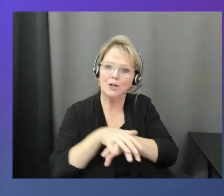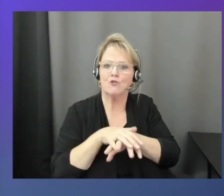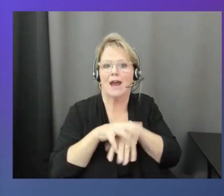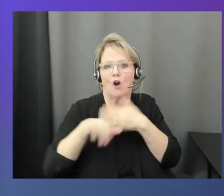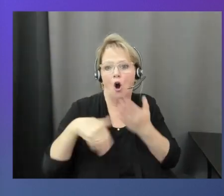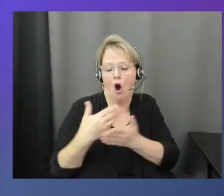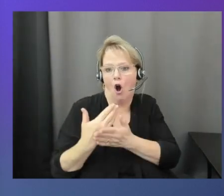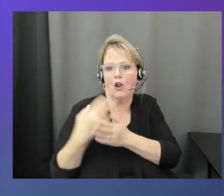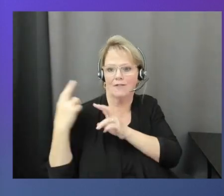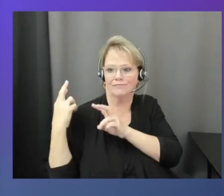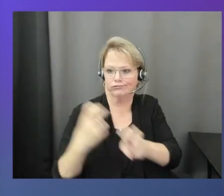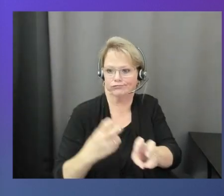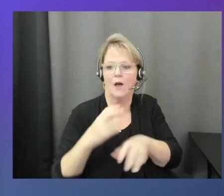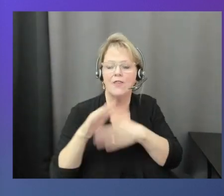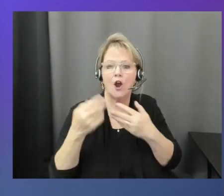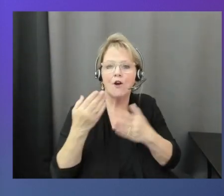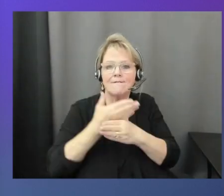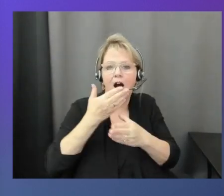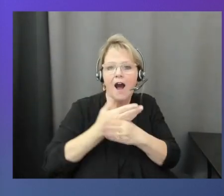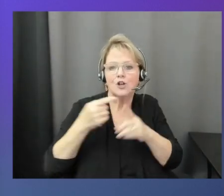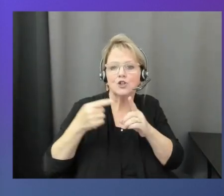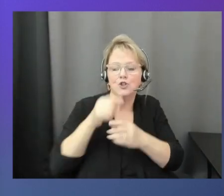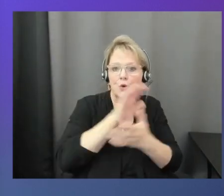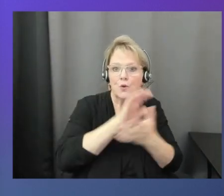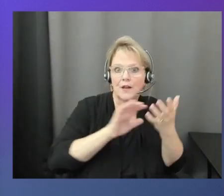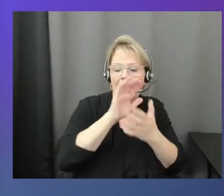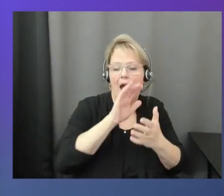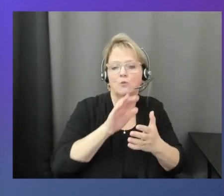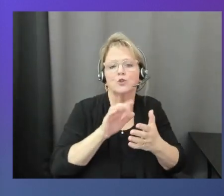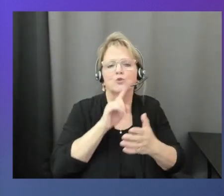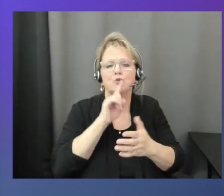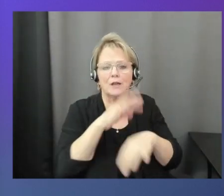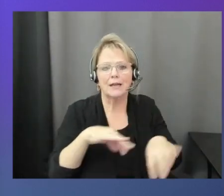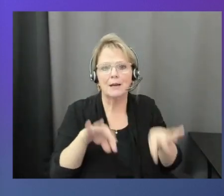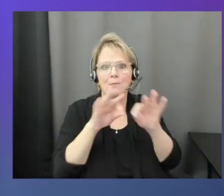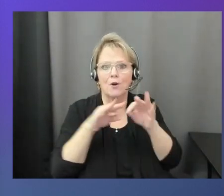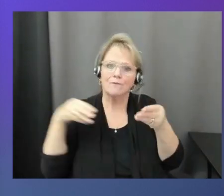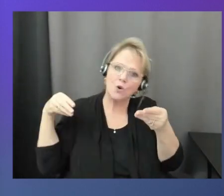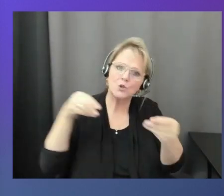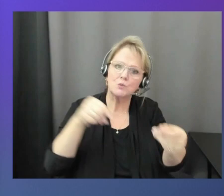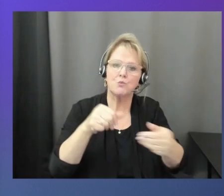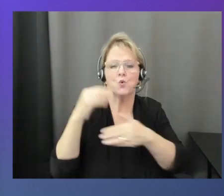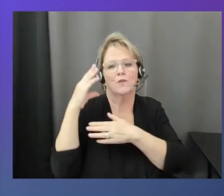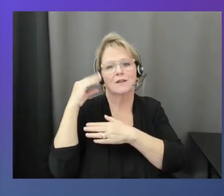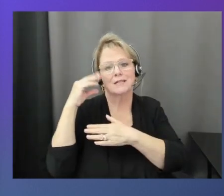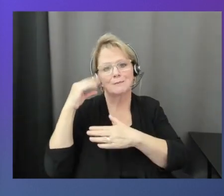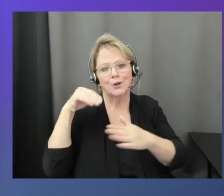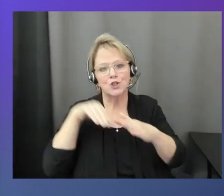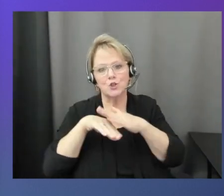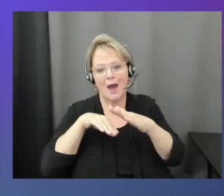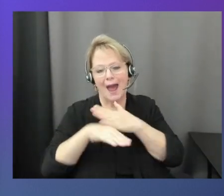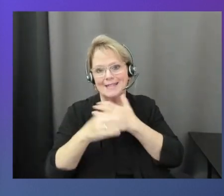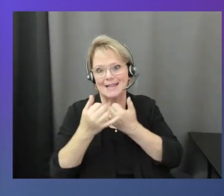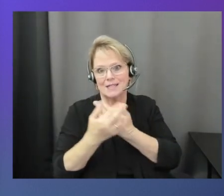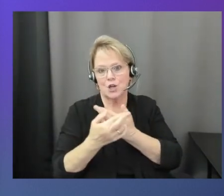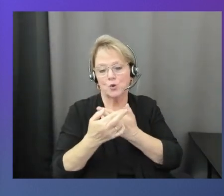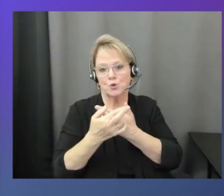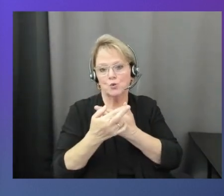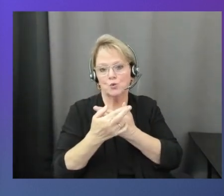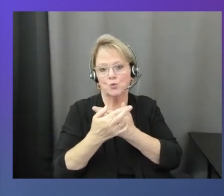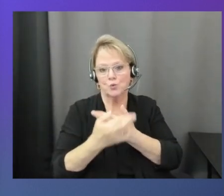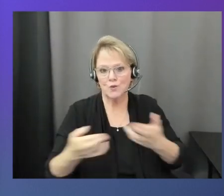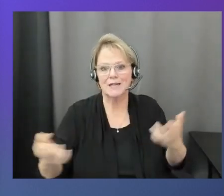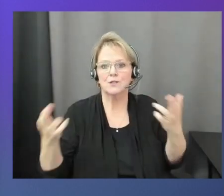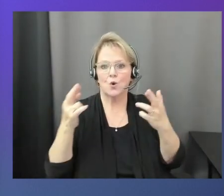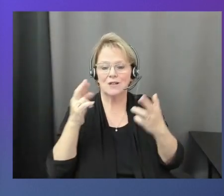really critical to provide their students and researchers a smooth experience accessing research data and other resources for collaboration.